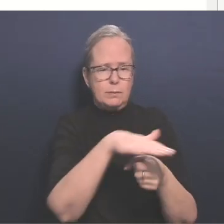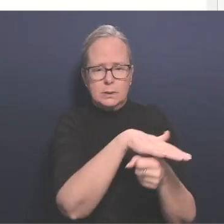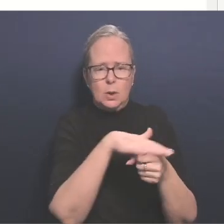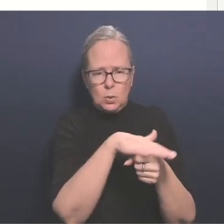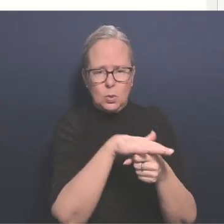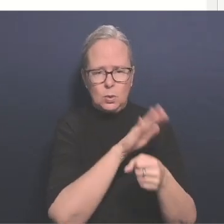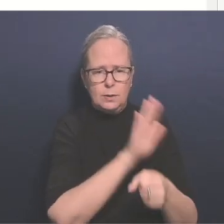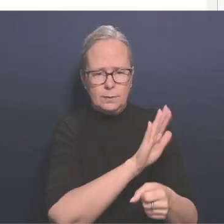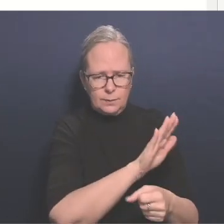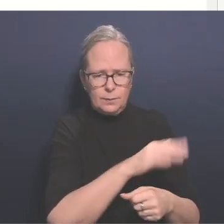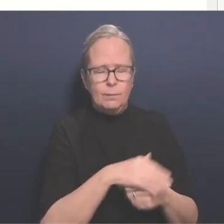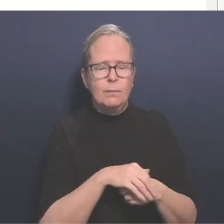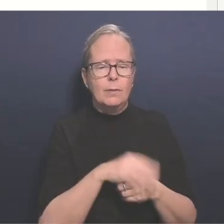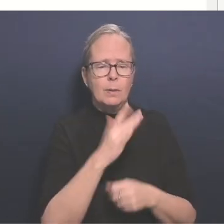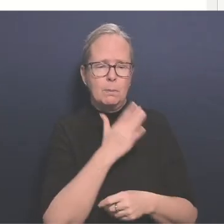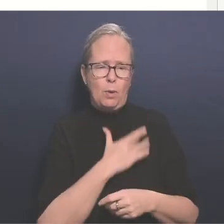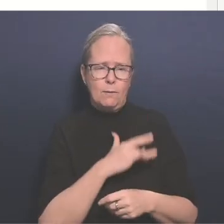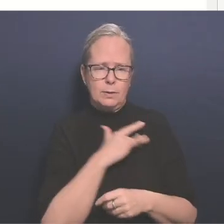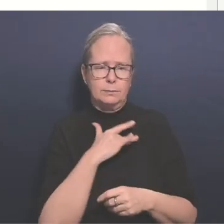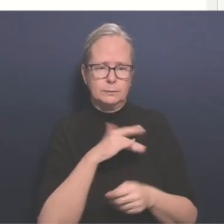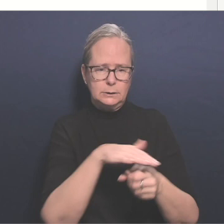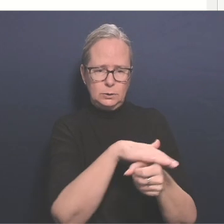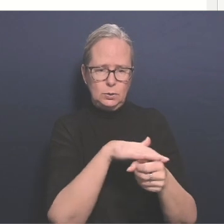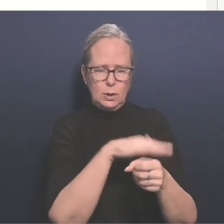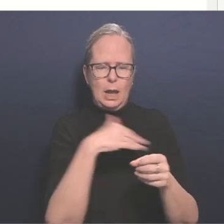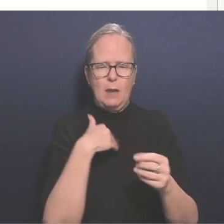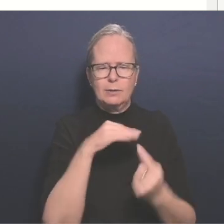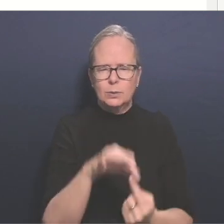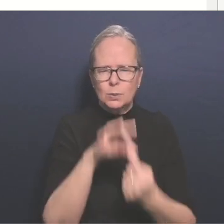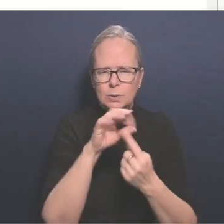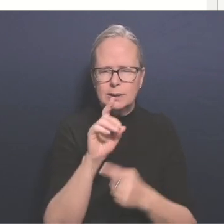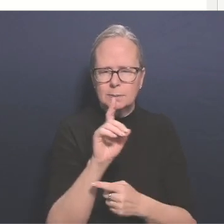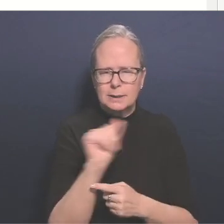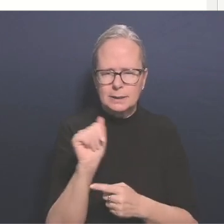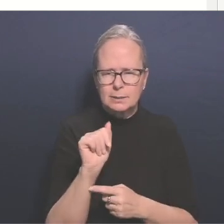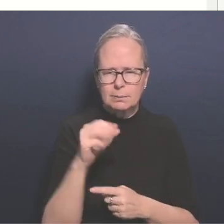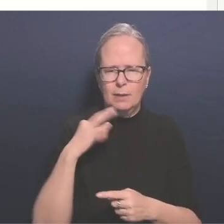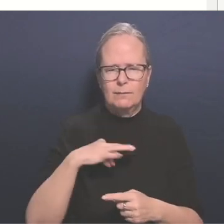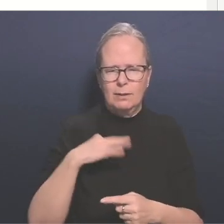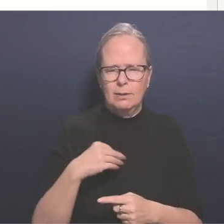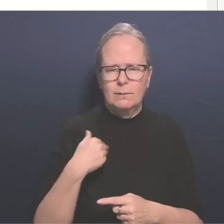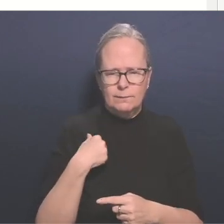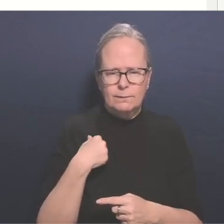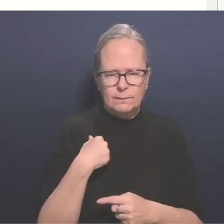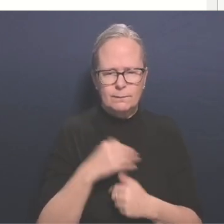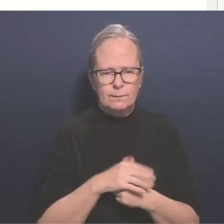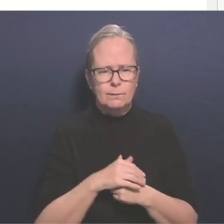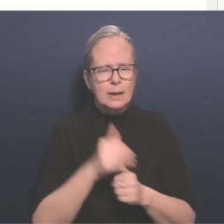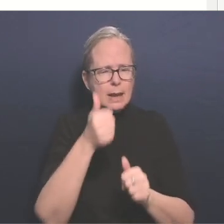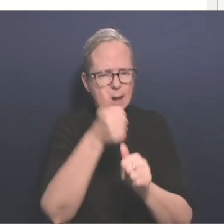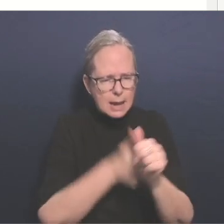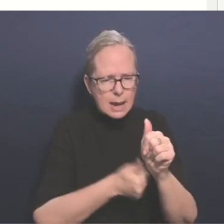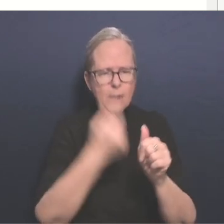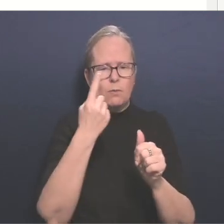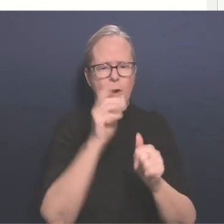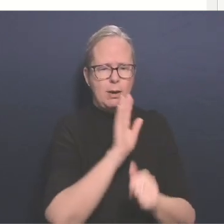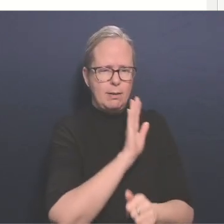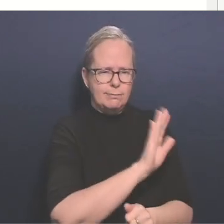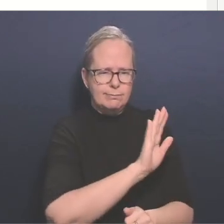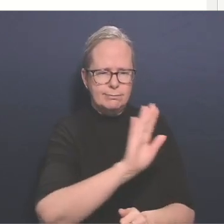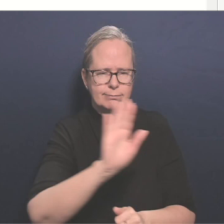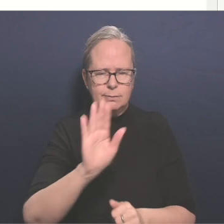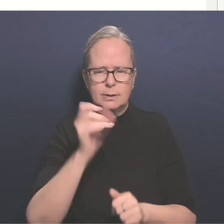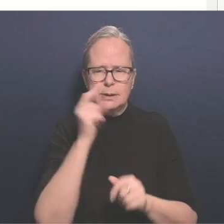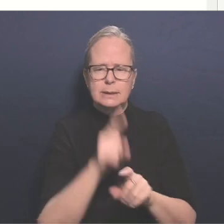was created and filmed by our Disability Alliance BC team who were in the pilot. And there's also